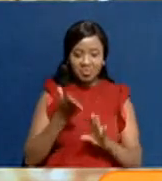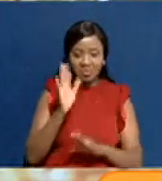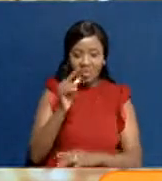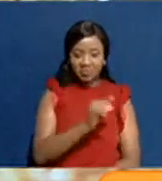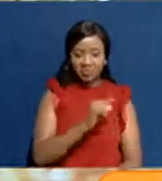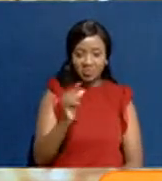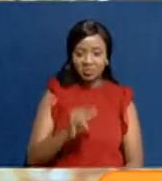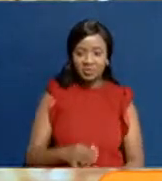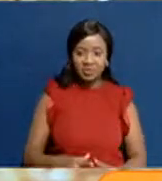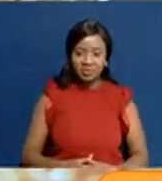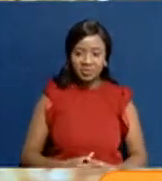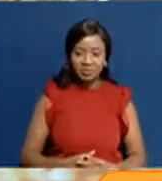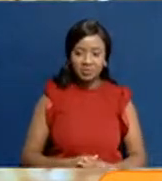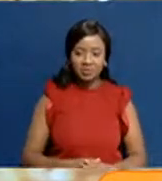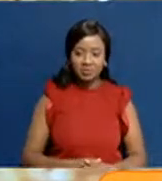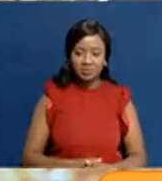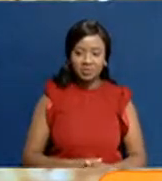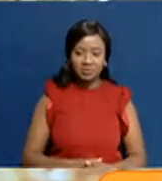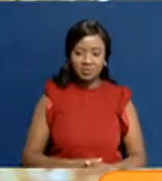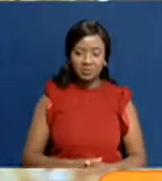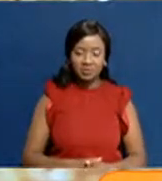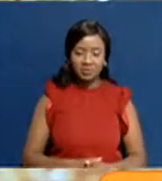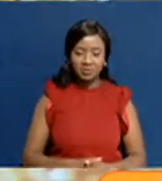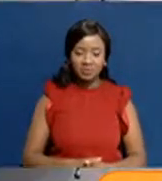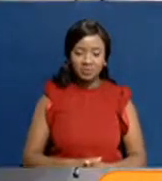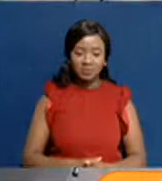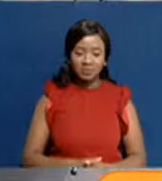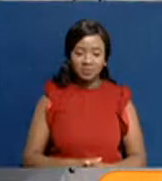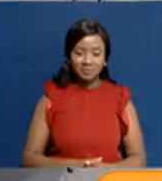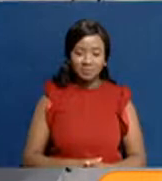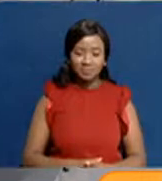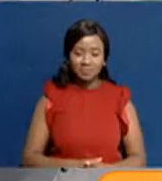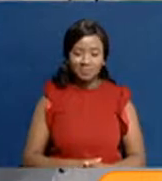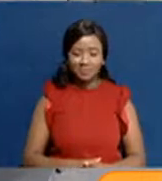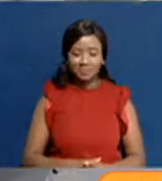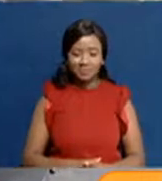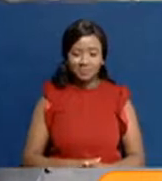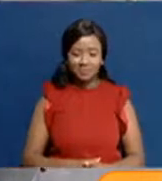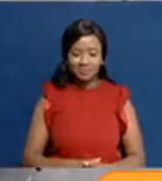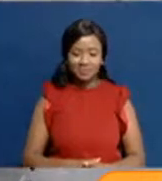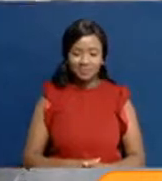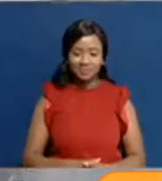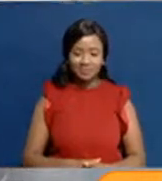back after the break. Of that, I'm sure. We'll see you shortly.